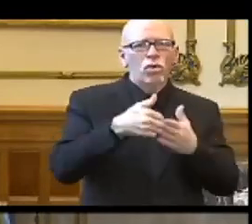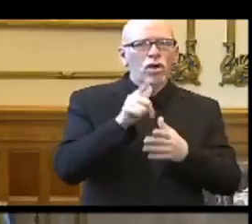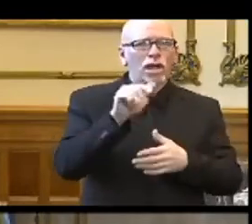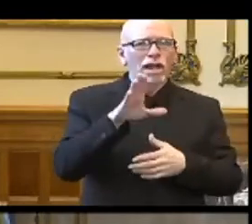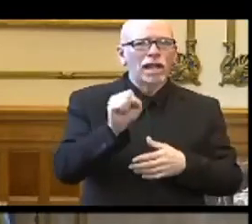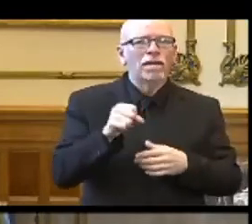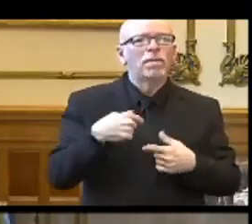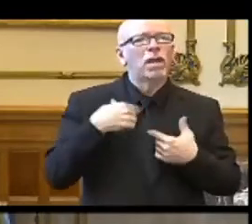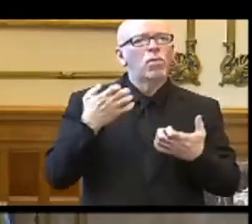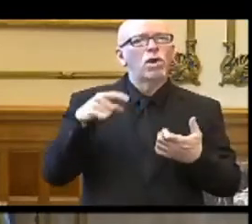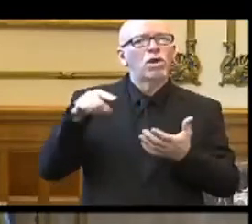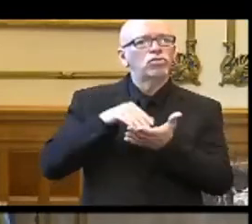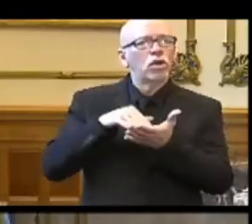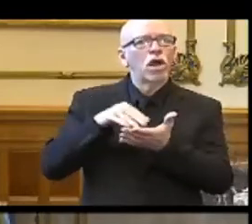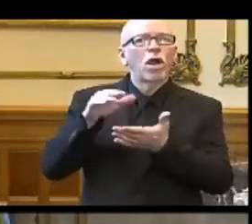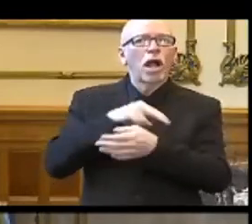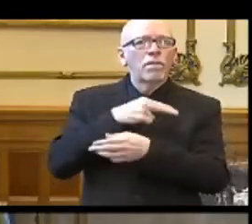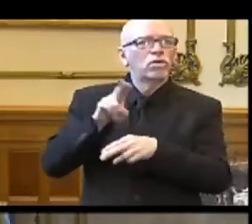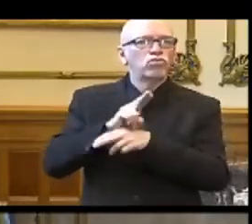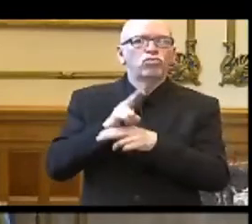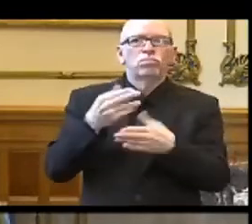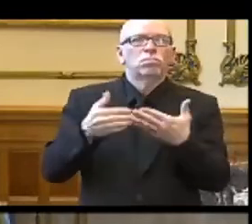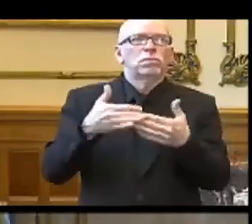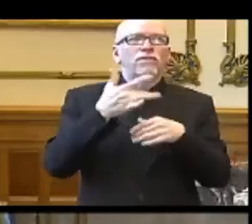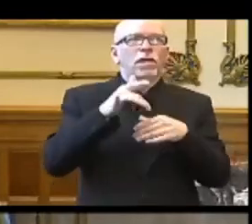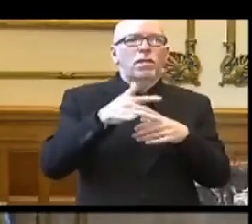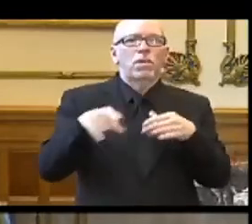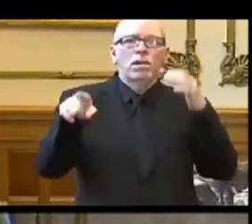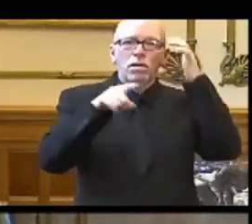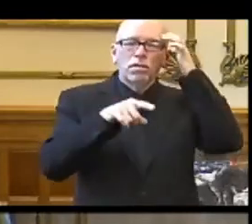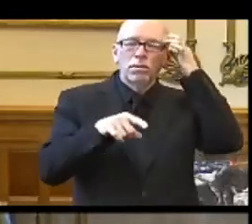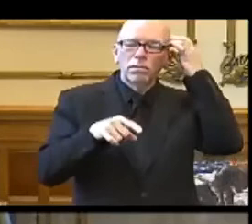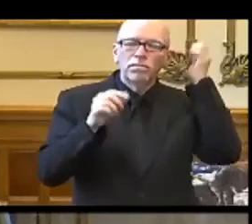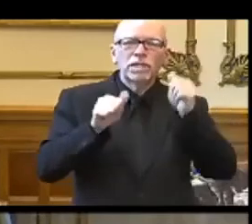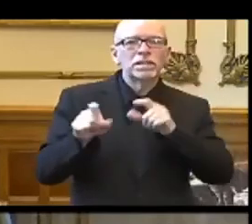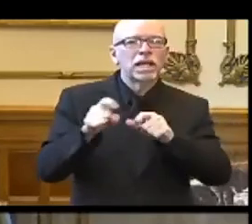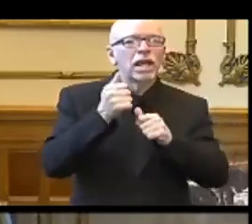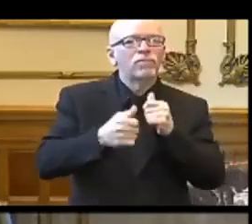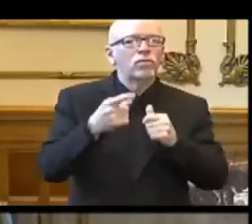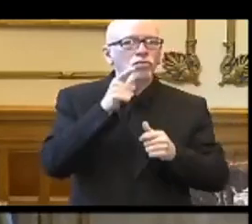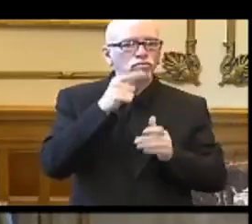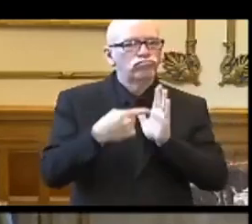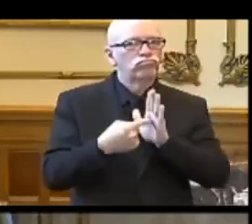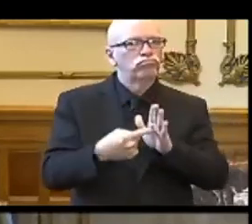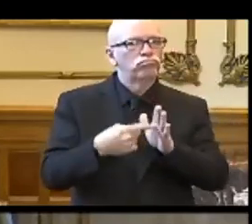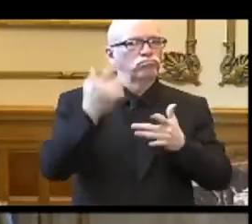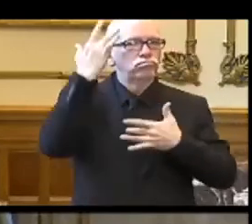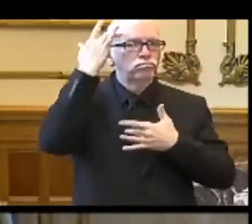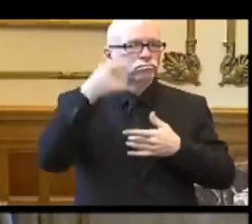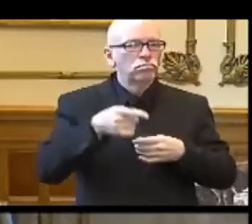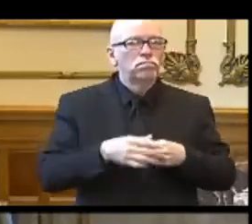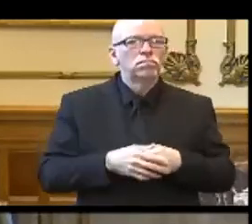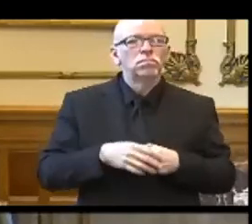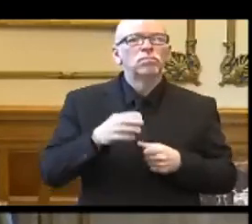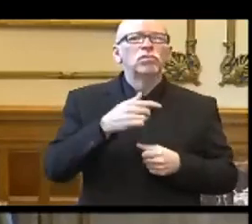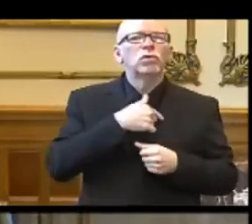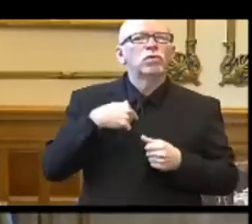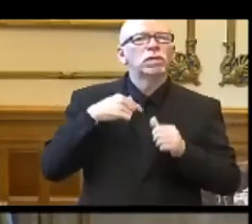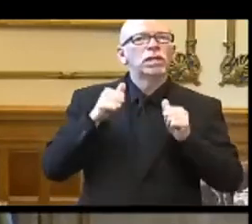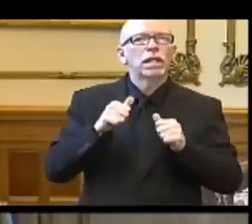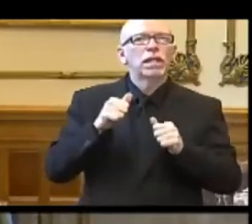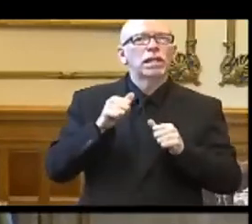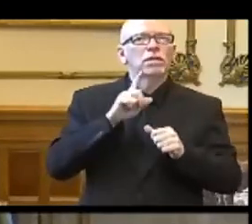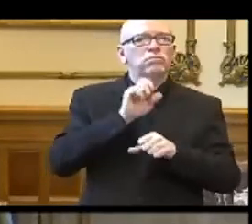and I want providers to use whatever lab is available to them to test individuals that are symptomatic for COVID-19. So we really